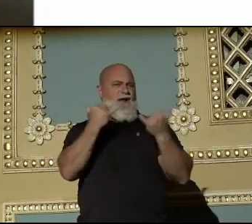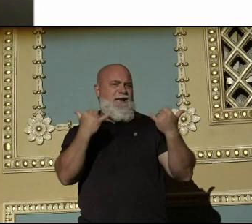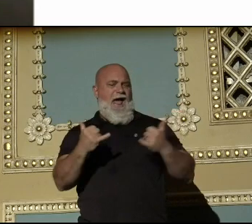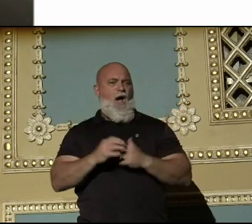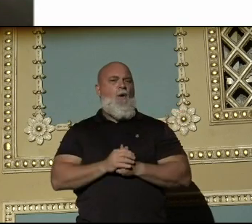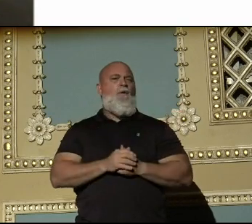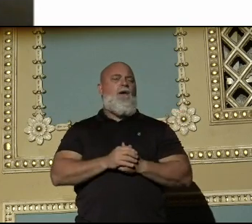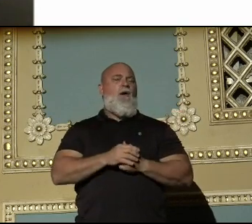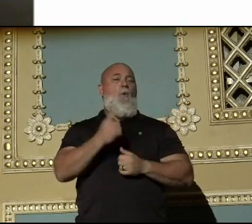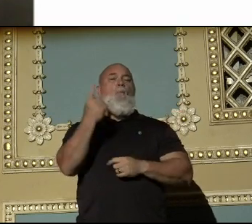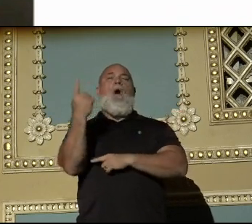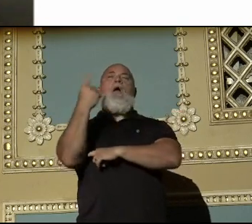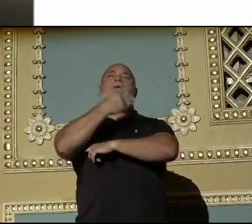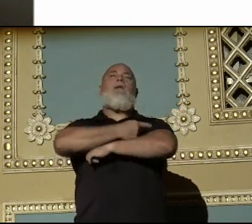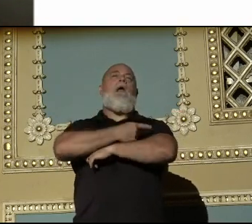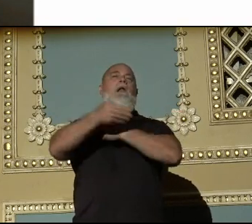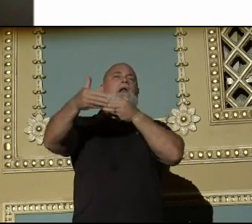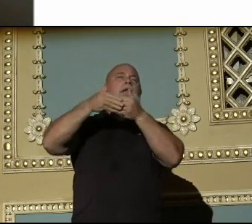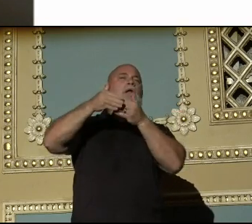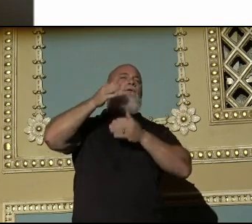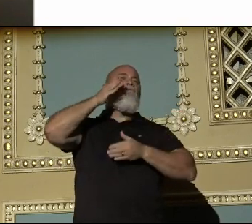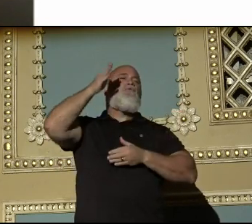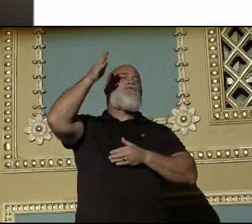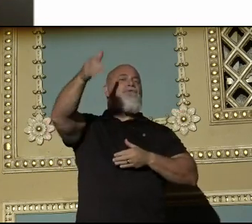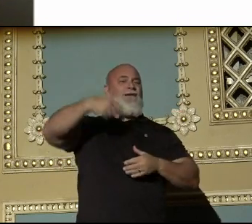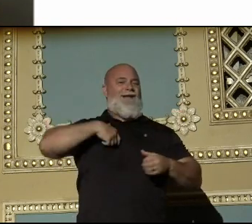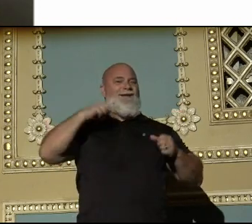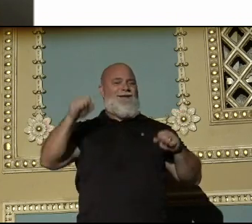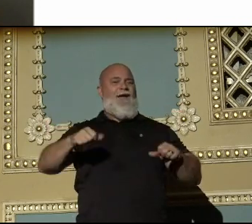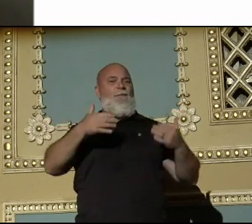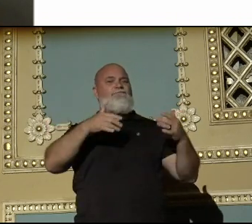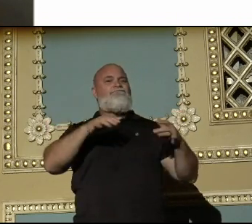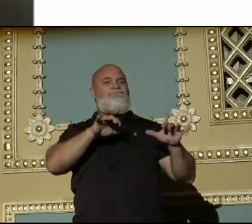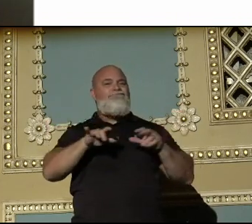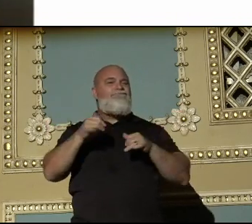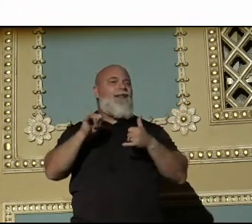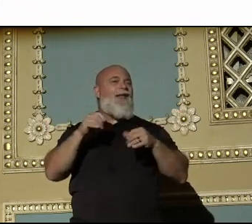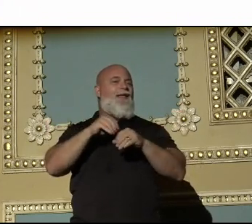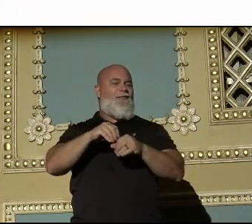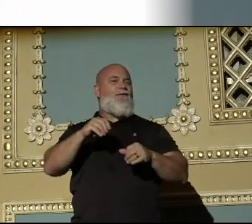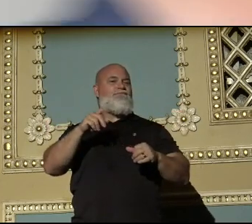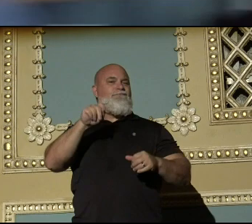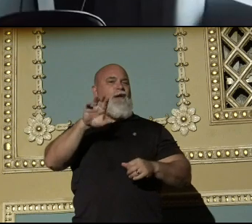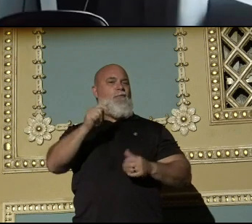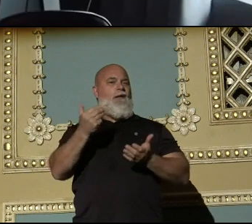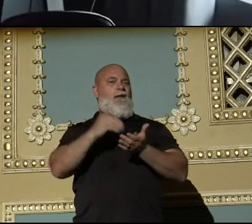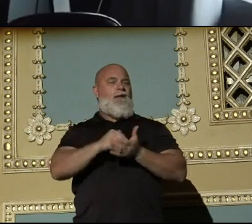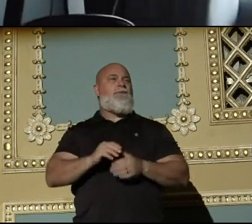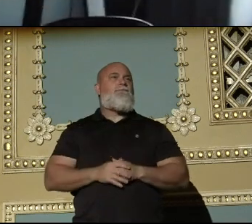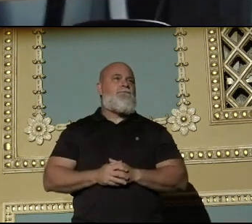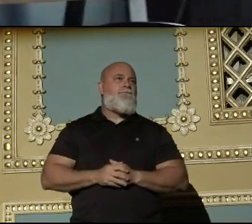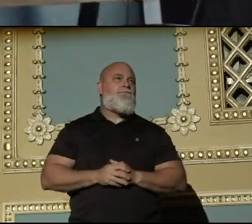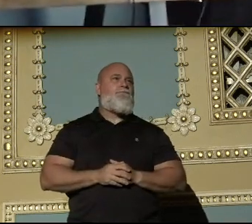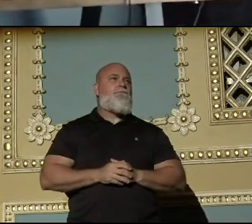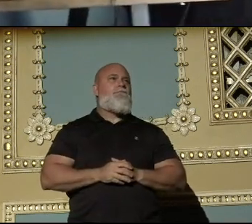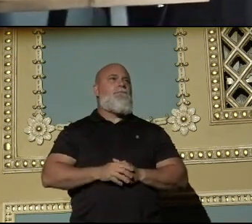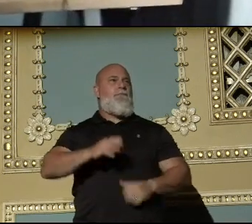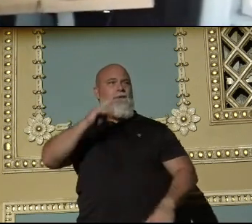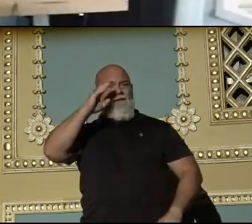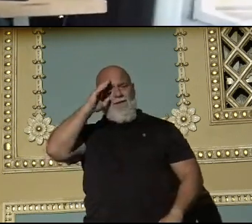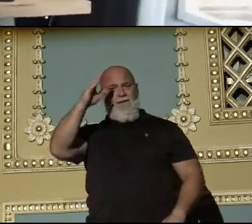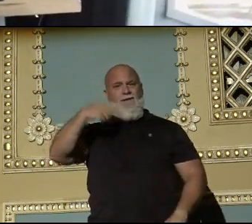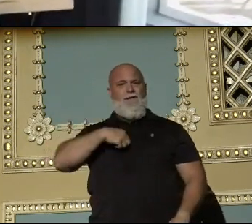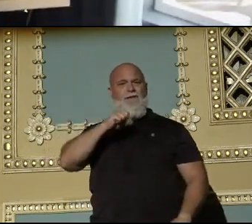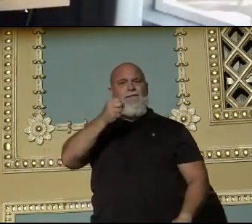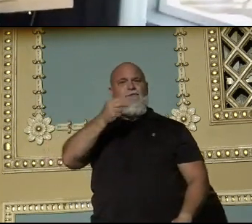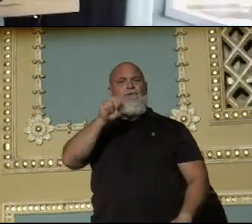one day in the near future, I'm able to play the Paramount again. Take care. Hi everyone, my name is Sean Johnson.